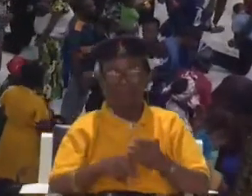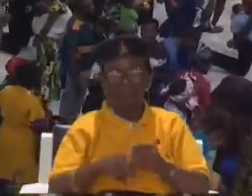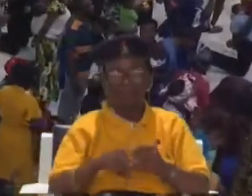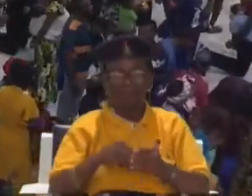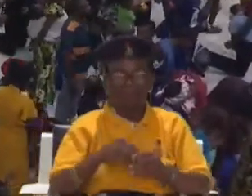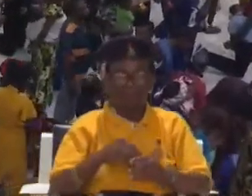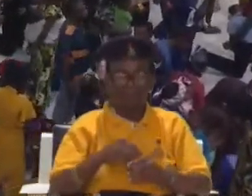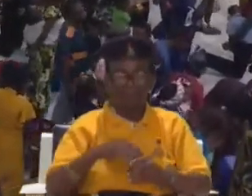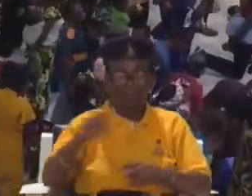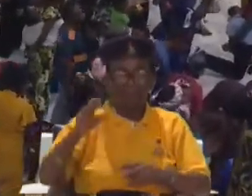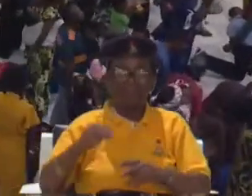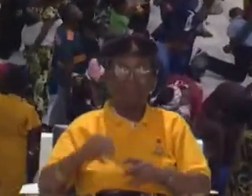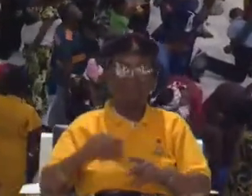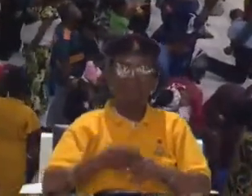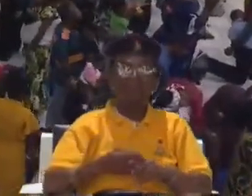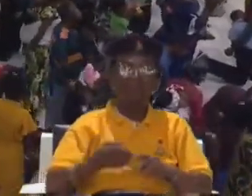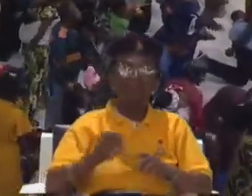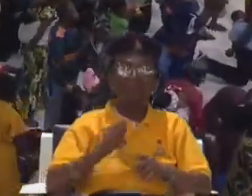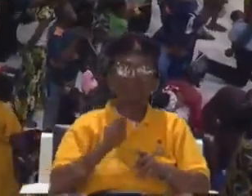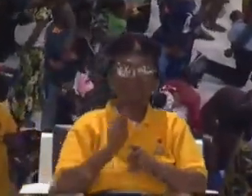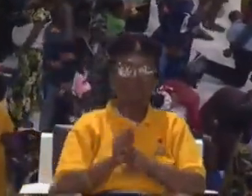Keep death away from them.